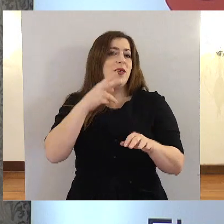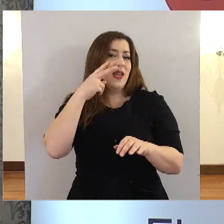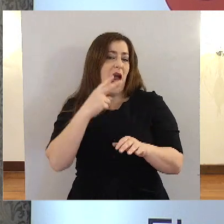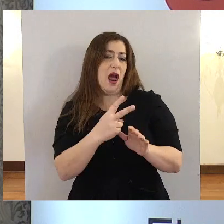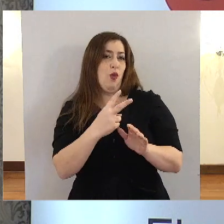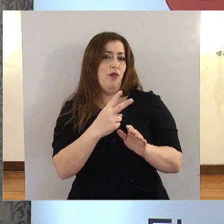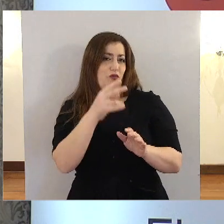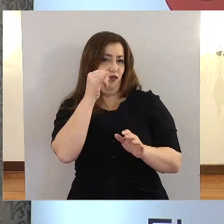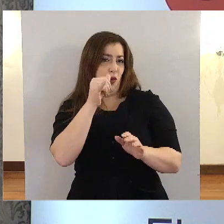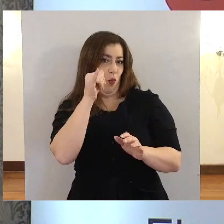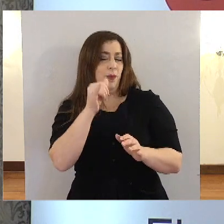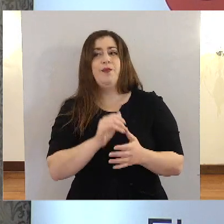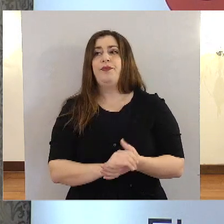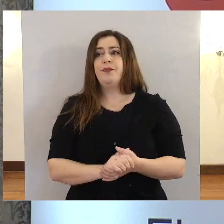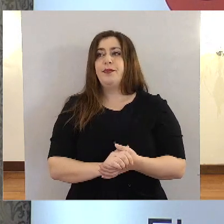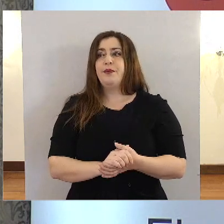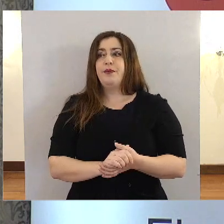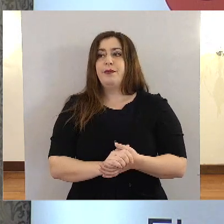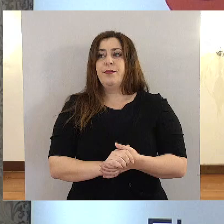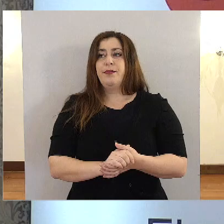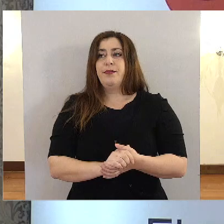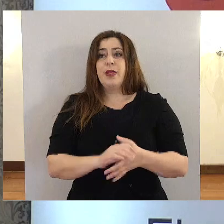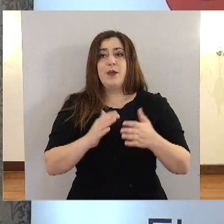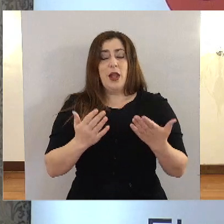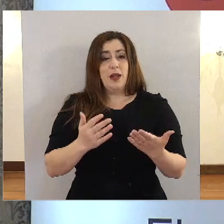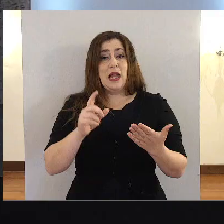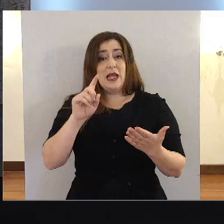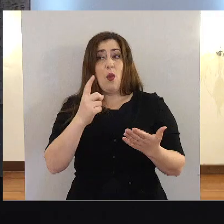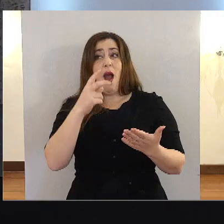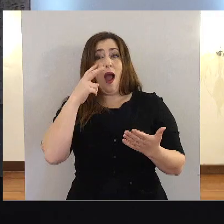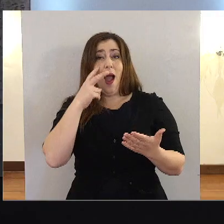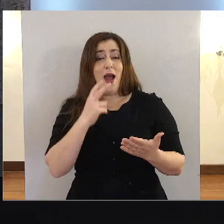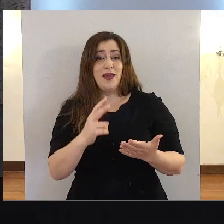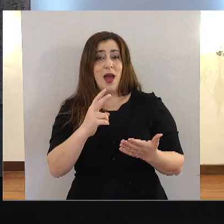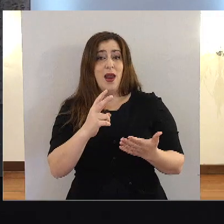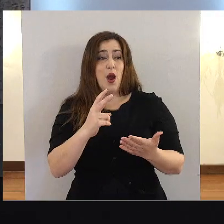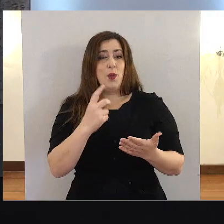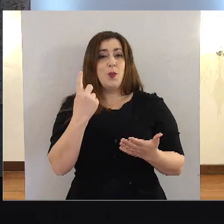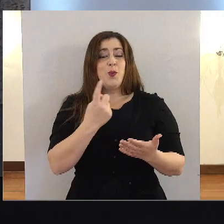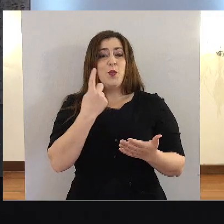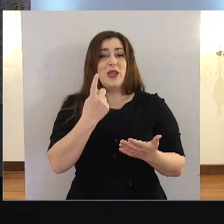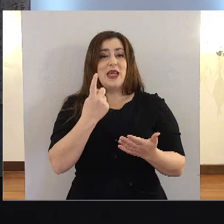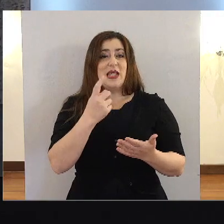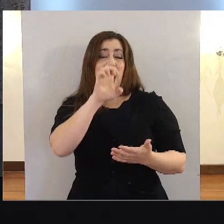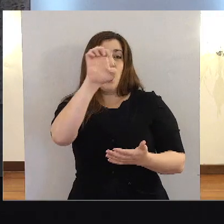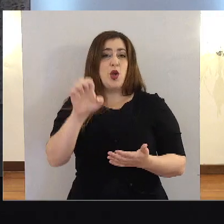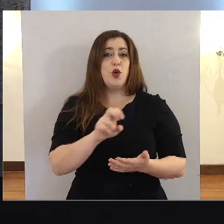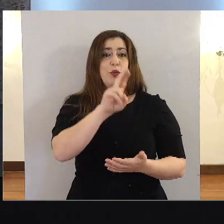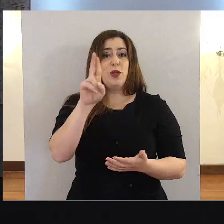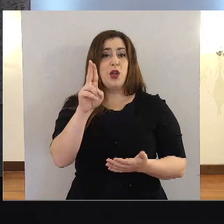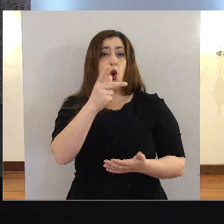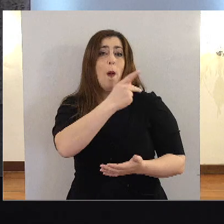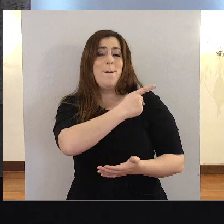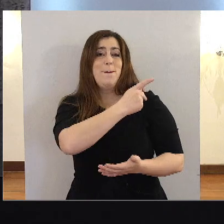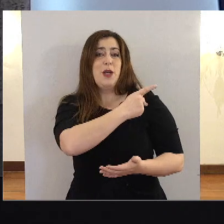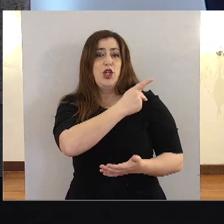speaker, all the way from Brussels or possibly Strasbourg, the European Commissioner for Equality. Please join me in welcoming